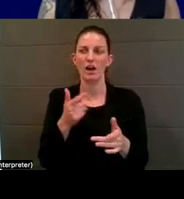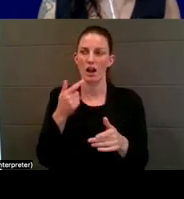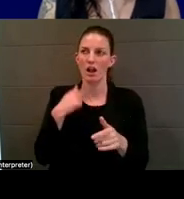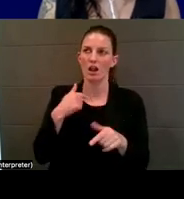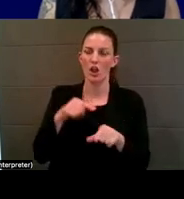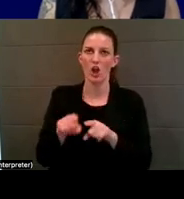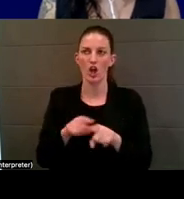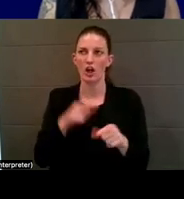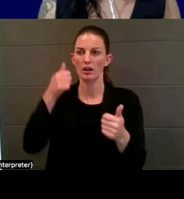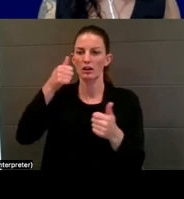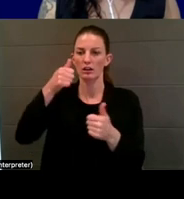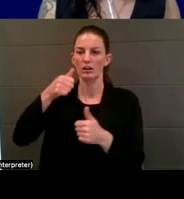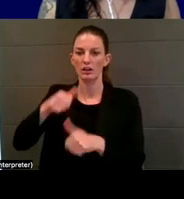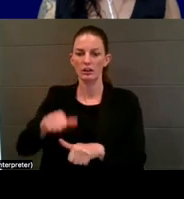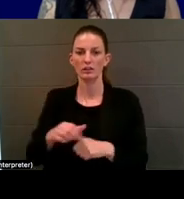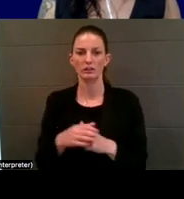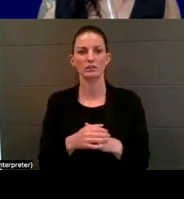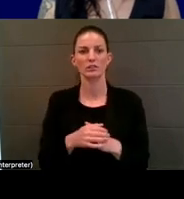introduce variety